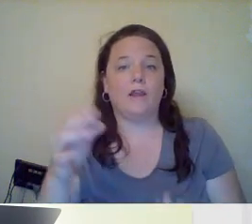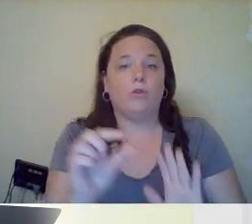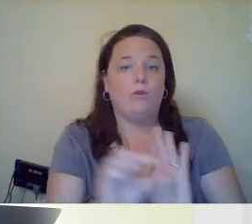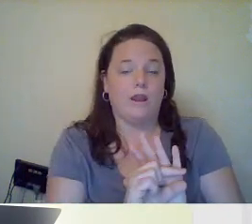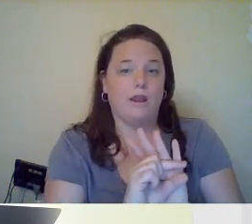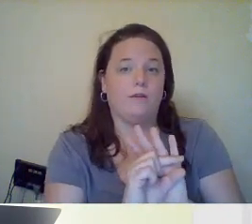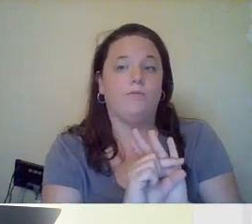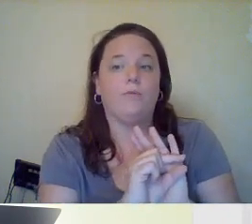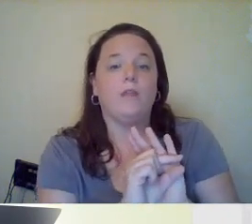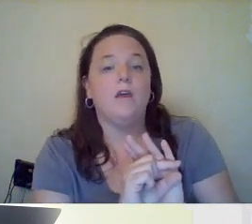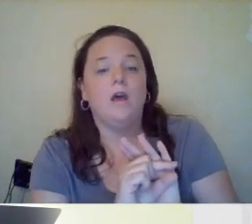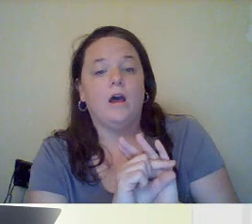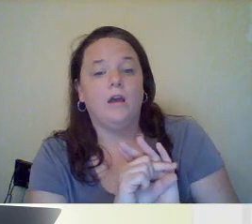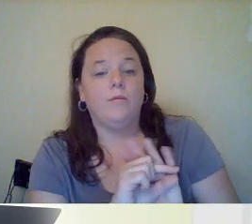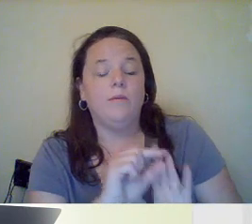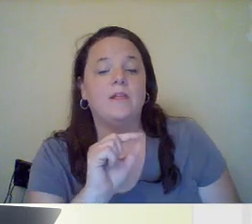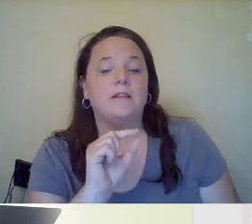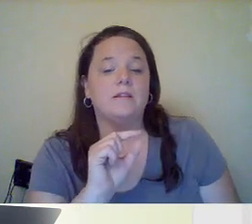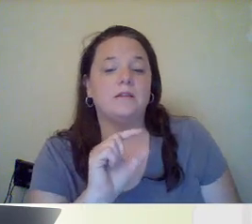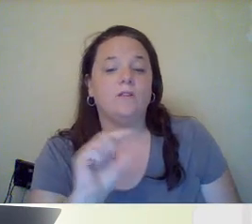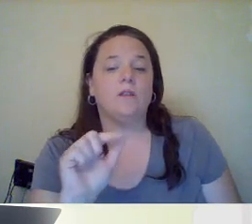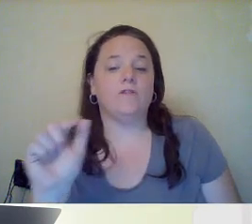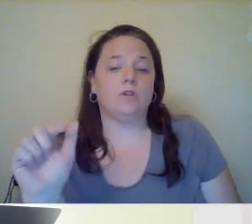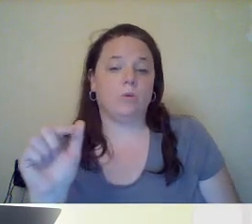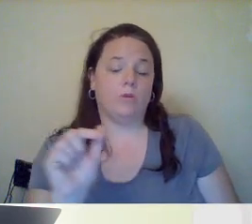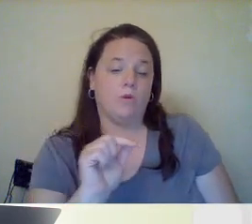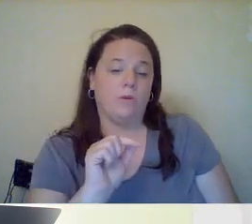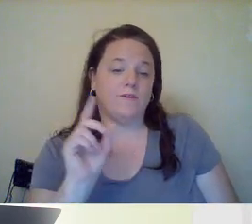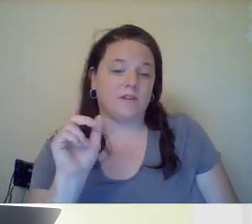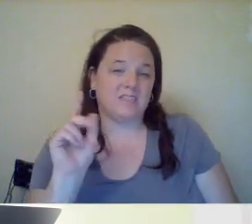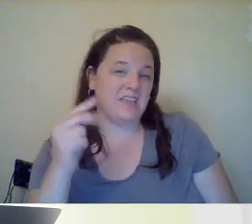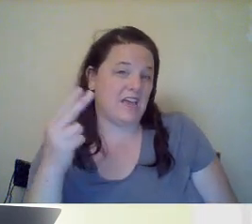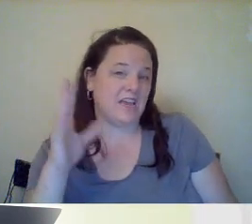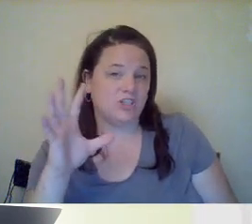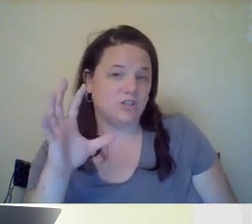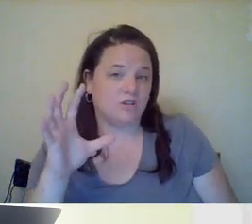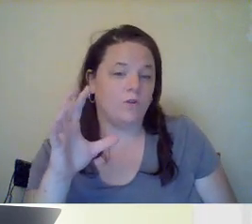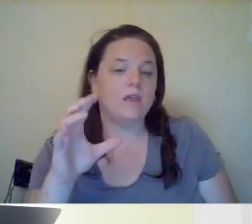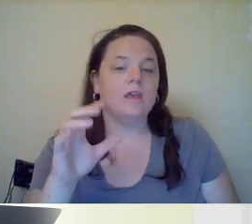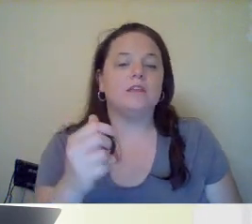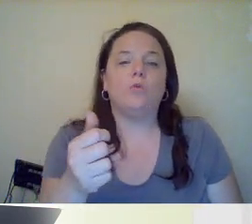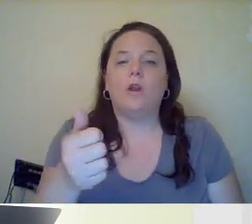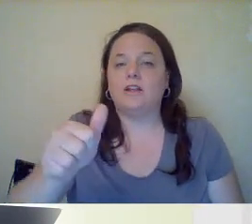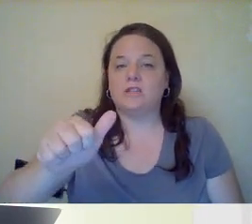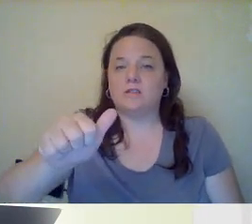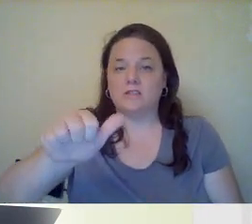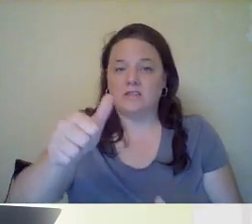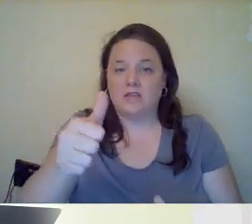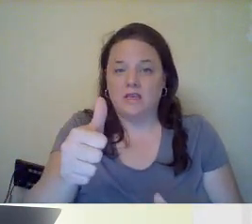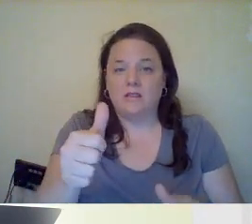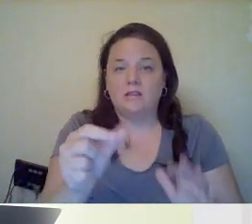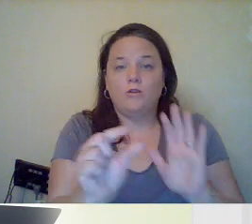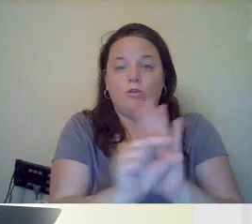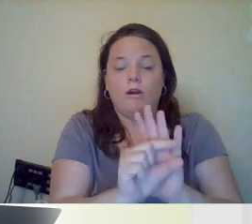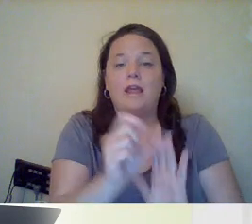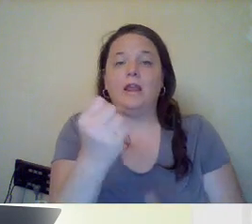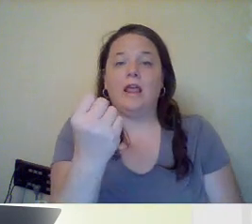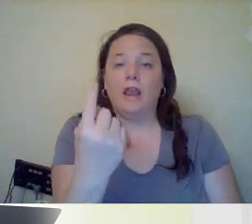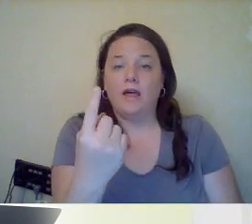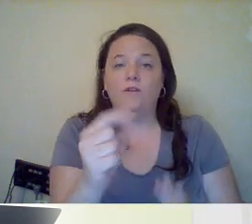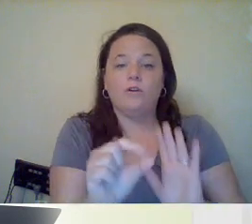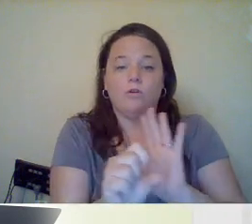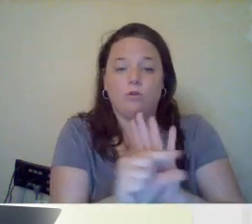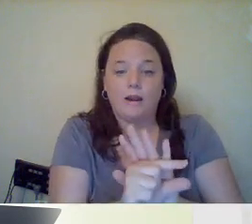and ninth grade. Then 10th, 11th, and 12th don't really have a TH on the end. It's more like just 10th